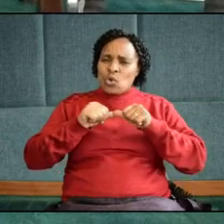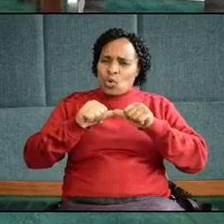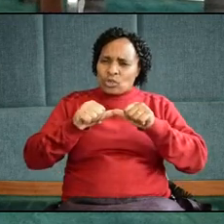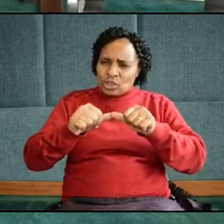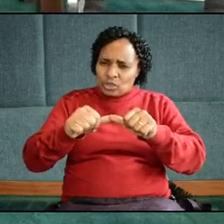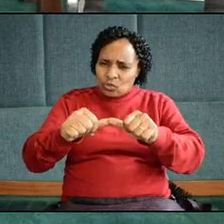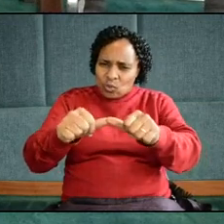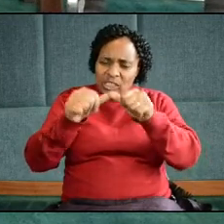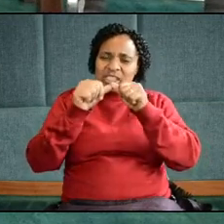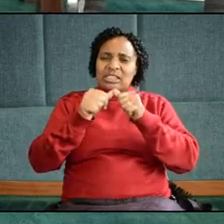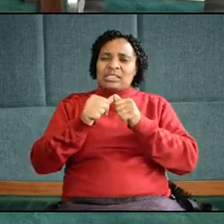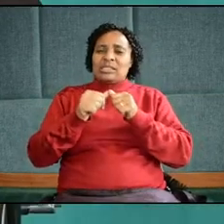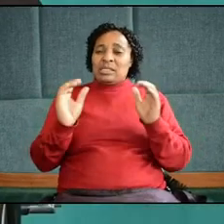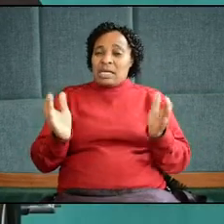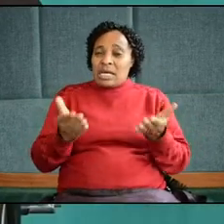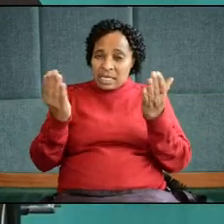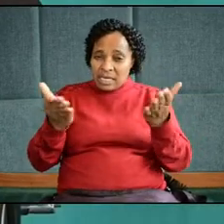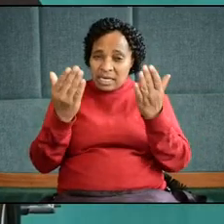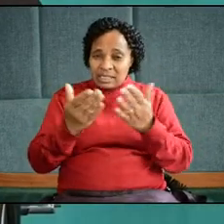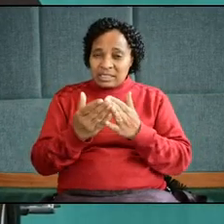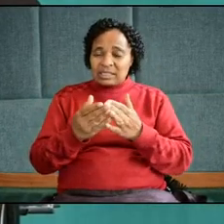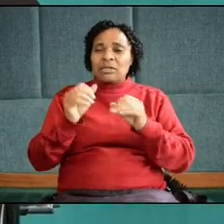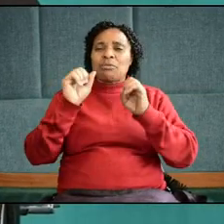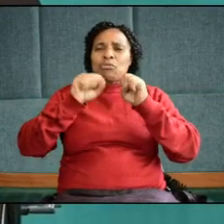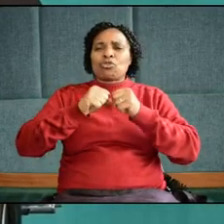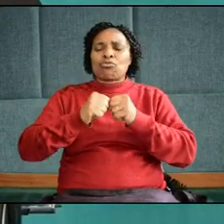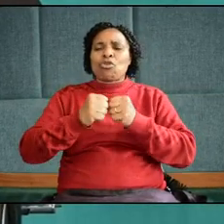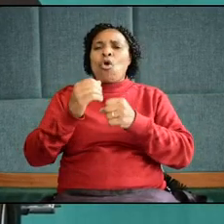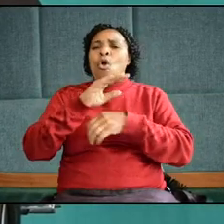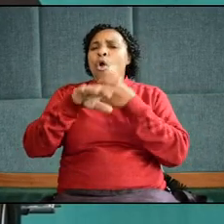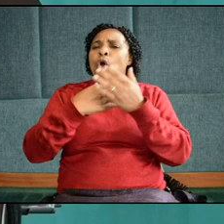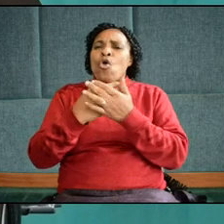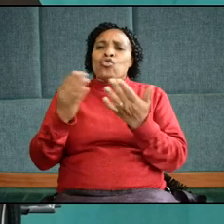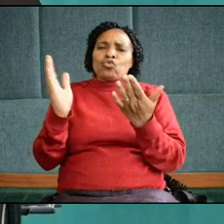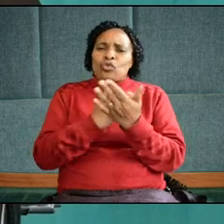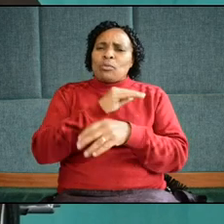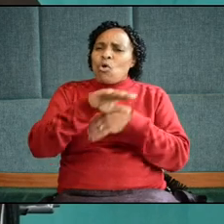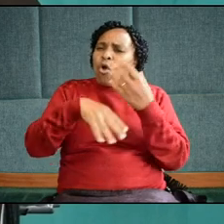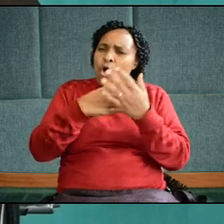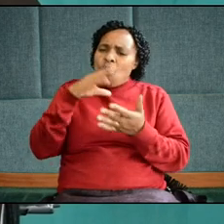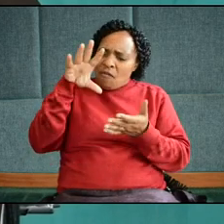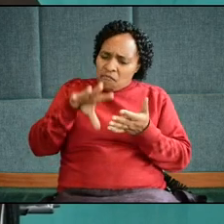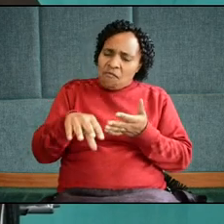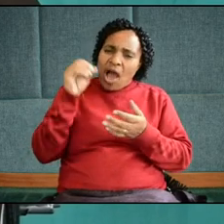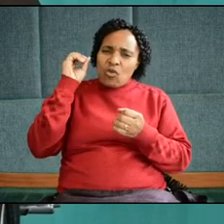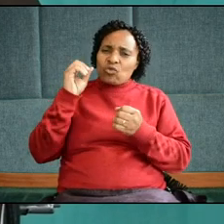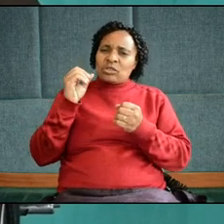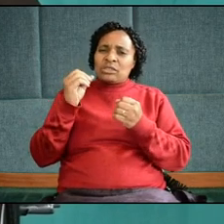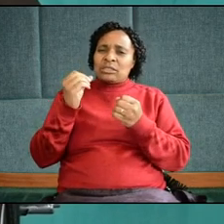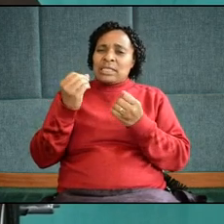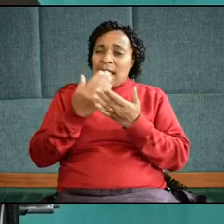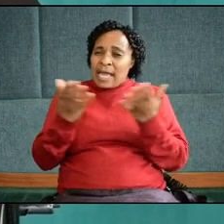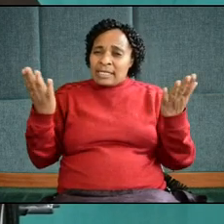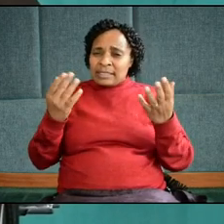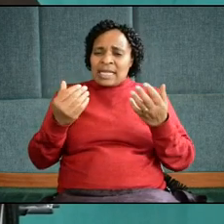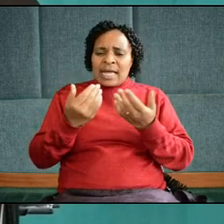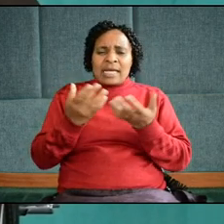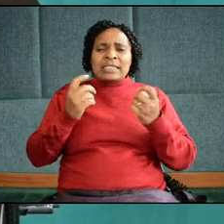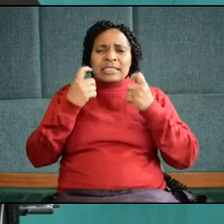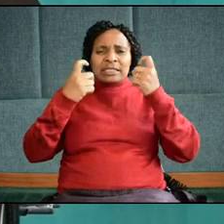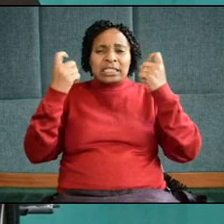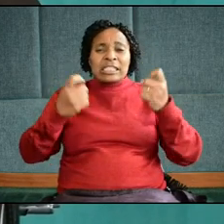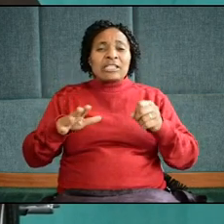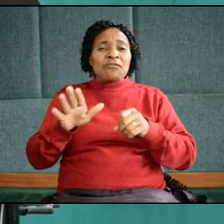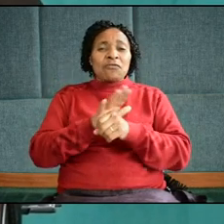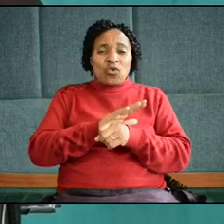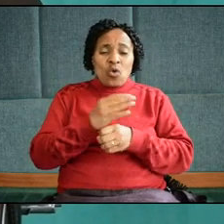persistently cherished, will eventually neutralize all the power of the gospel. Every sinful indulgence strengthens